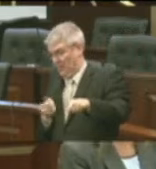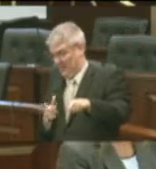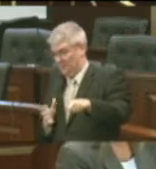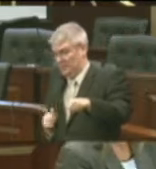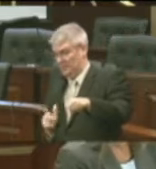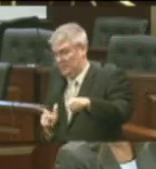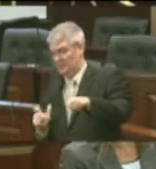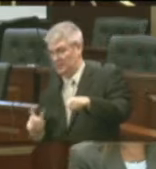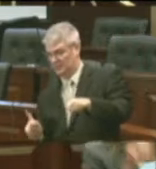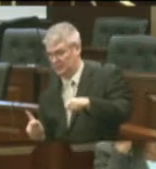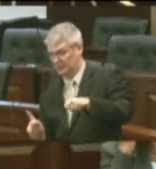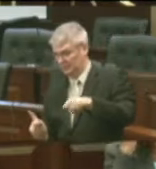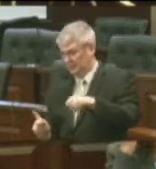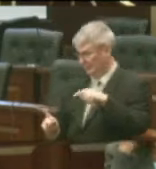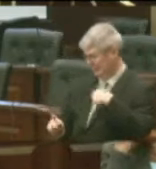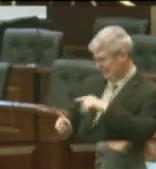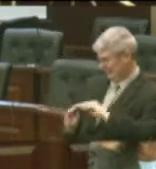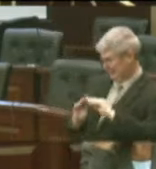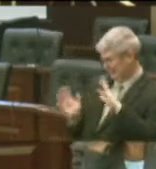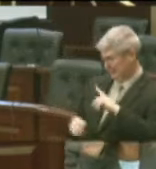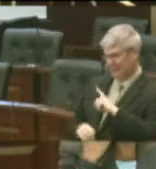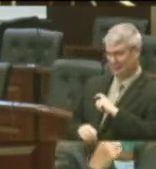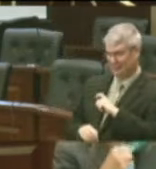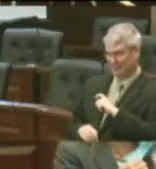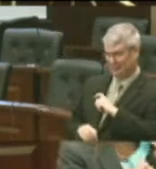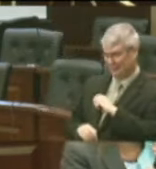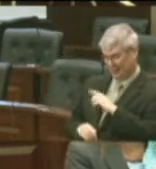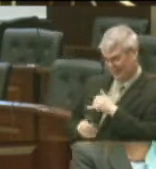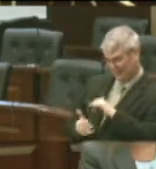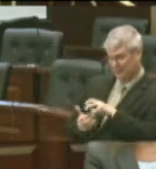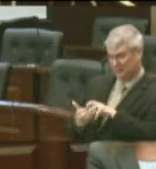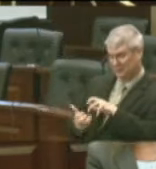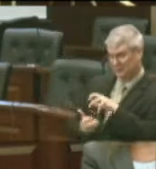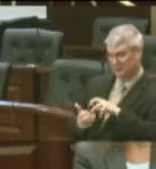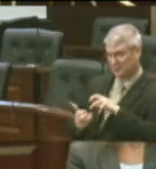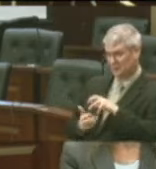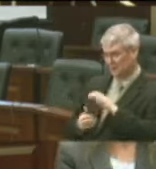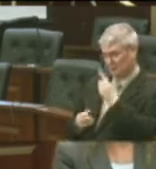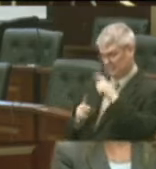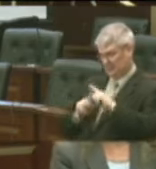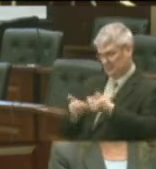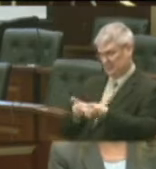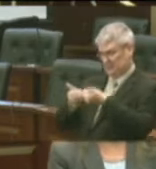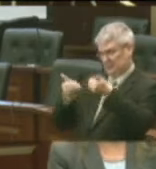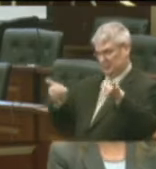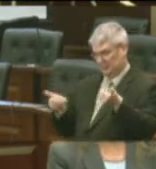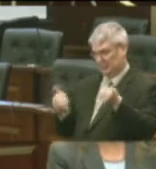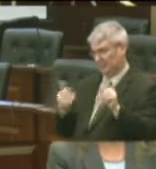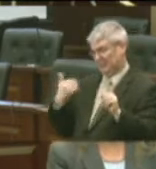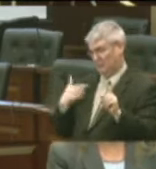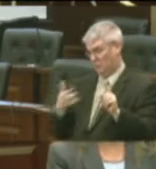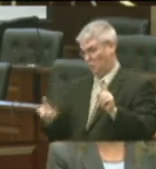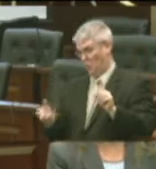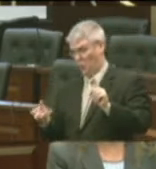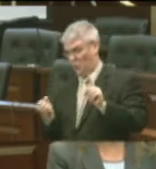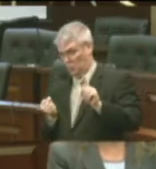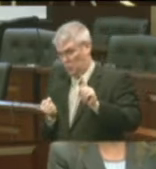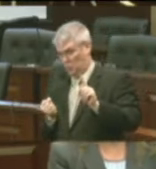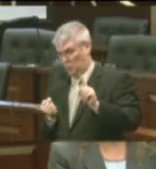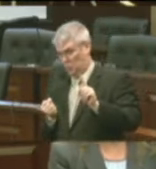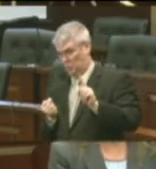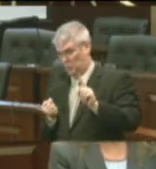you? It's two separate things. So that the holdback and the reduction that did not take in the career ladder,